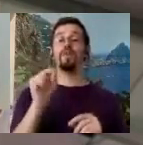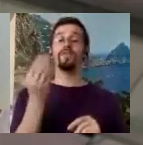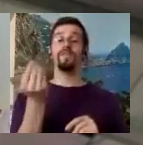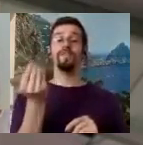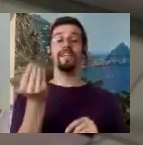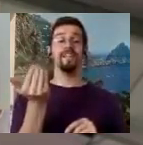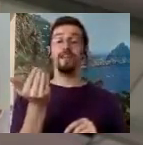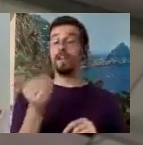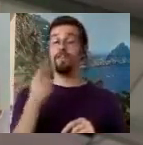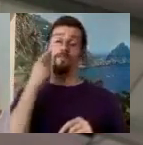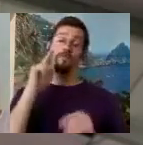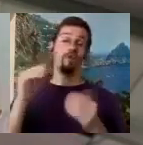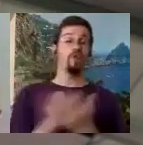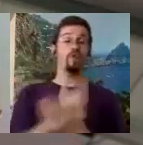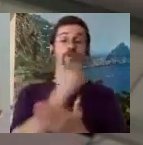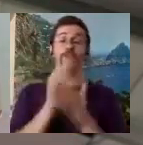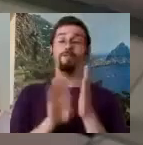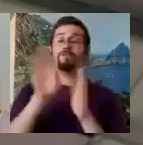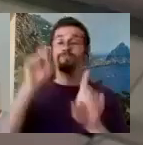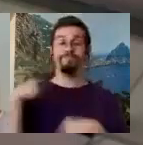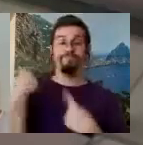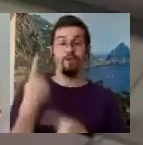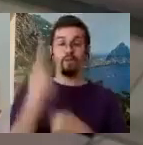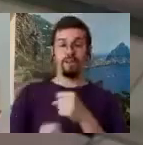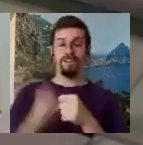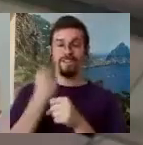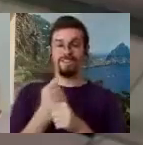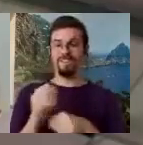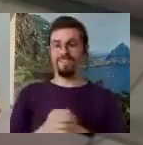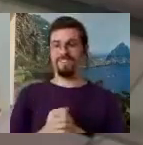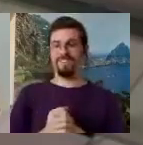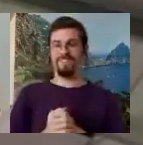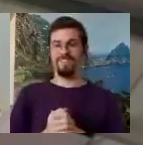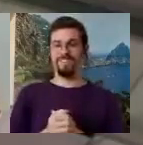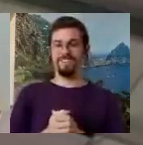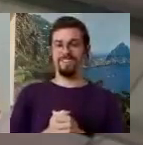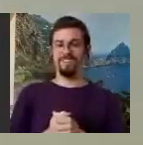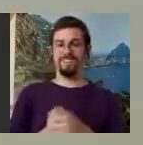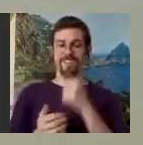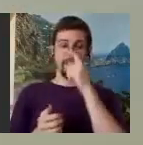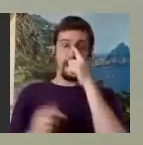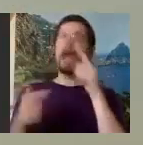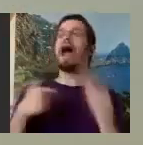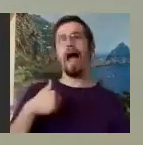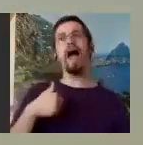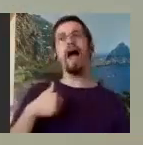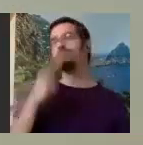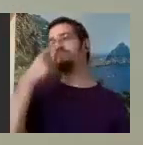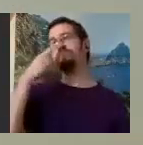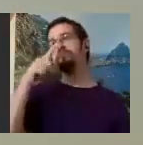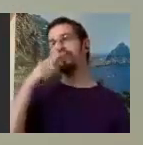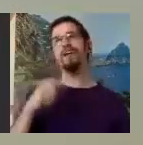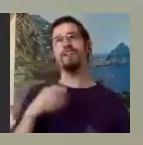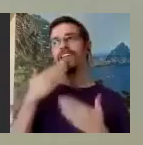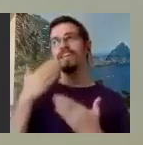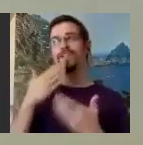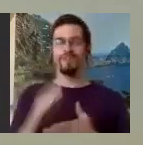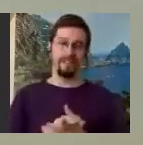all kinds of new developments to your page anytime, and perhaps you can present at the SignWriting